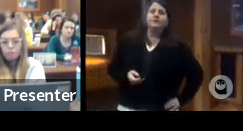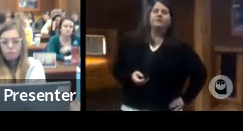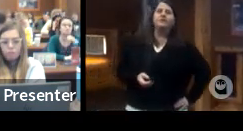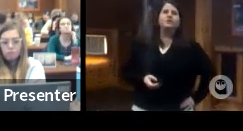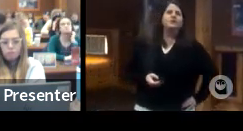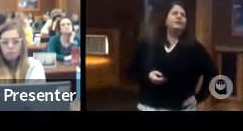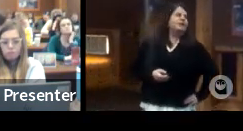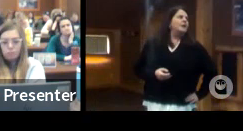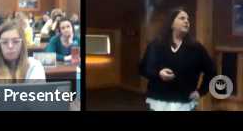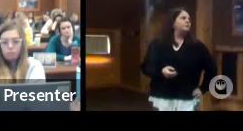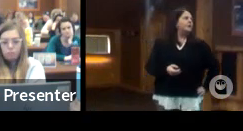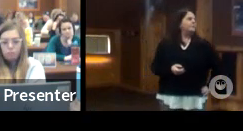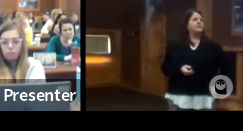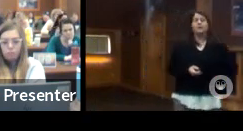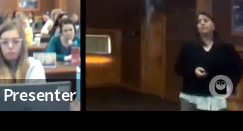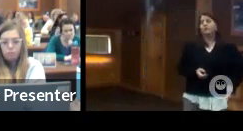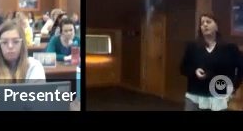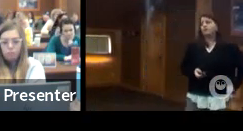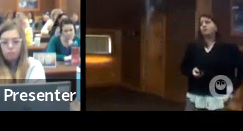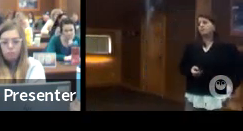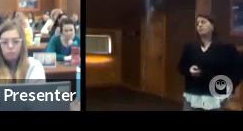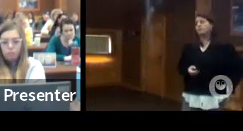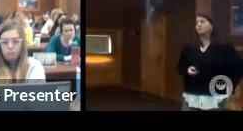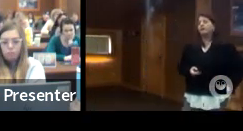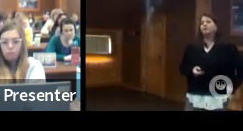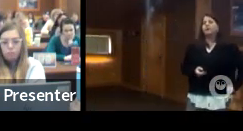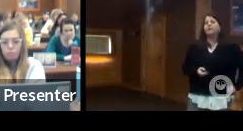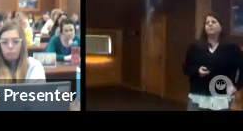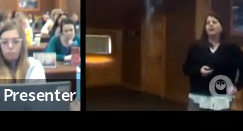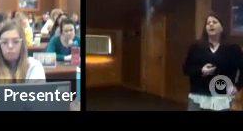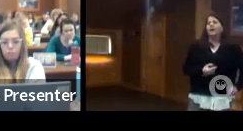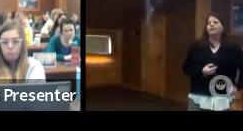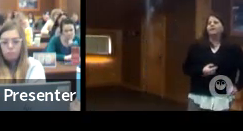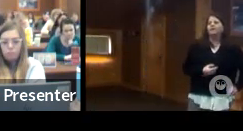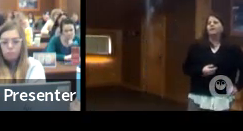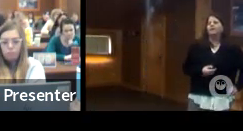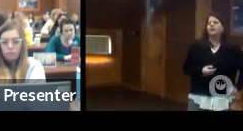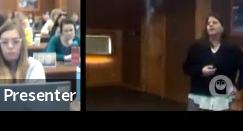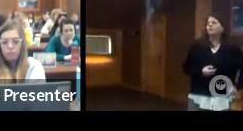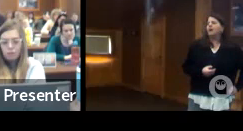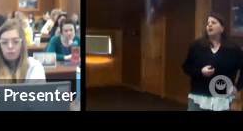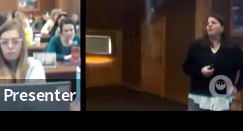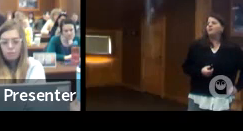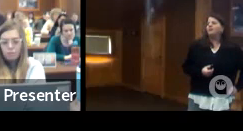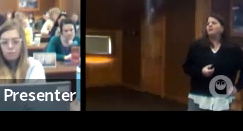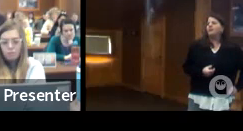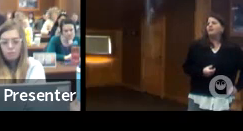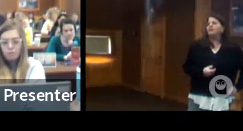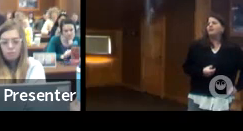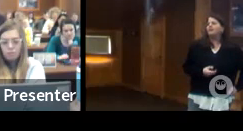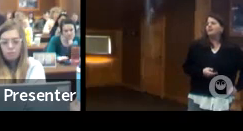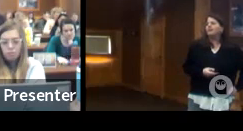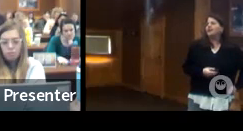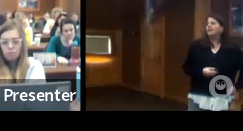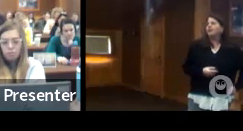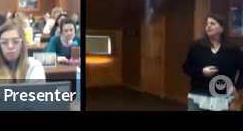There's an attorney that I went up against, I have greatest, you know, respect for him. And he led my officer down